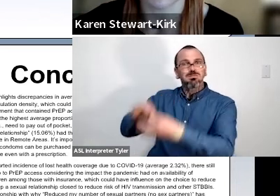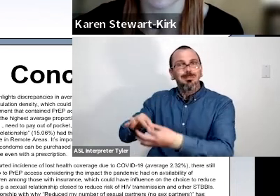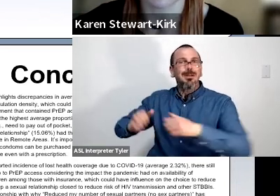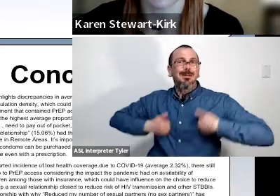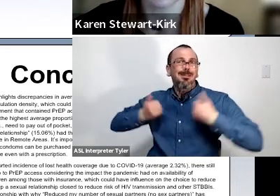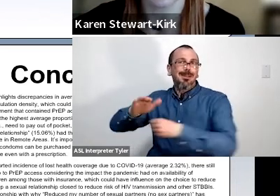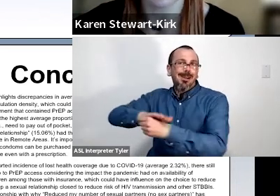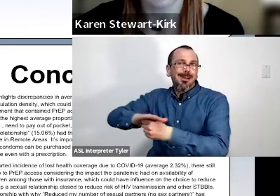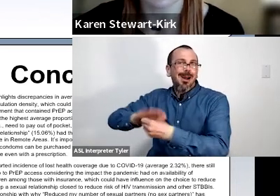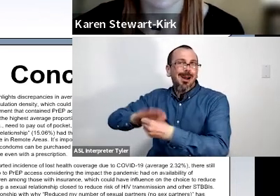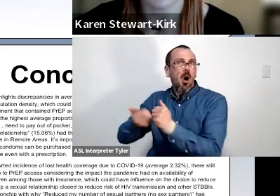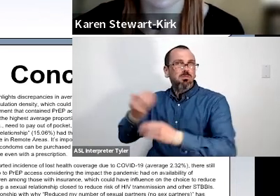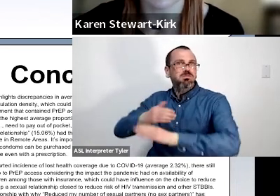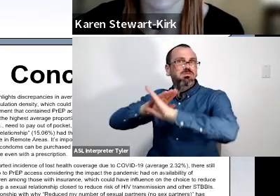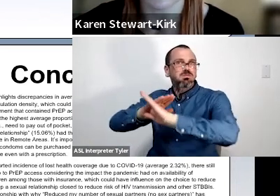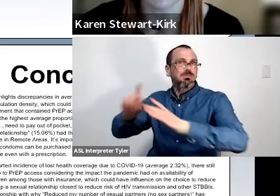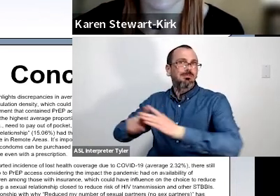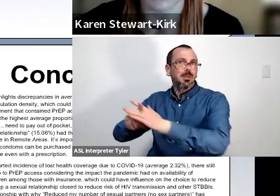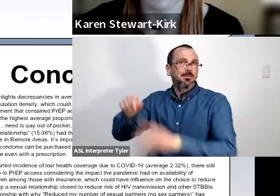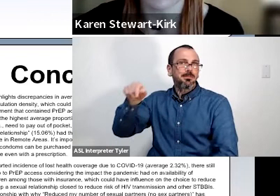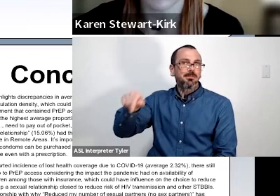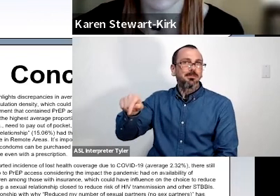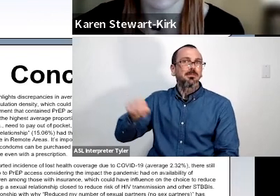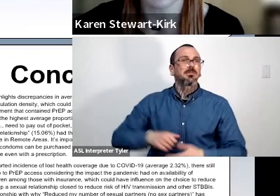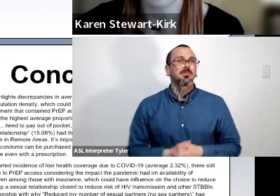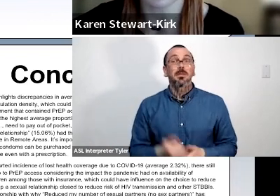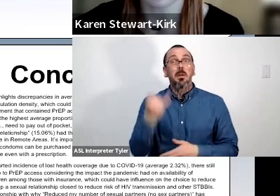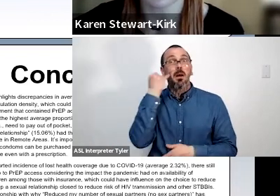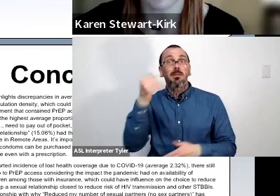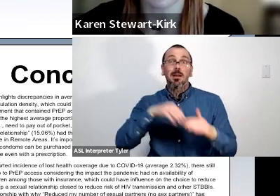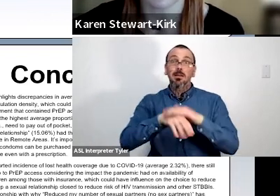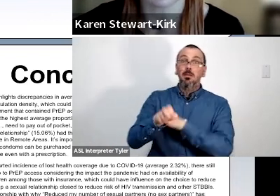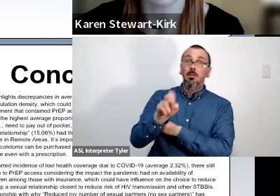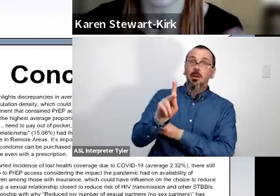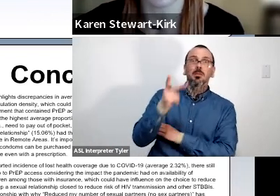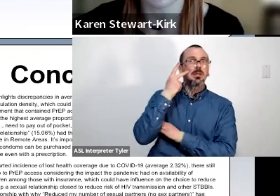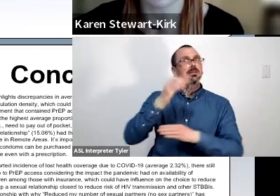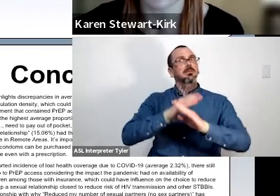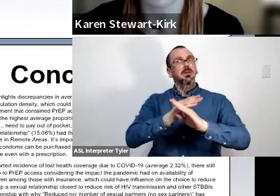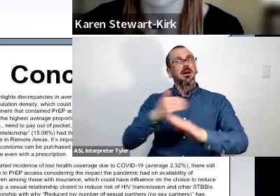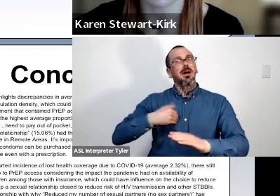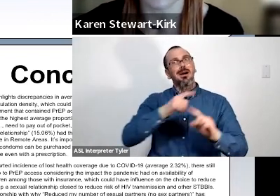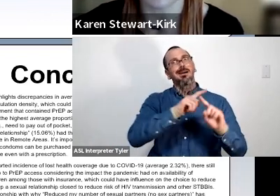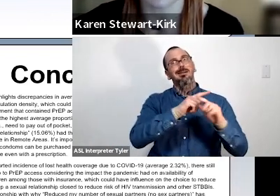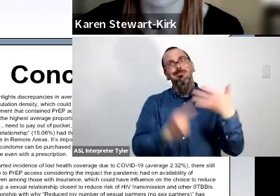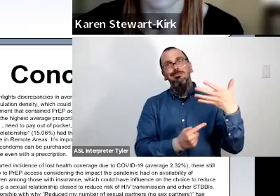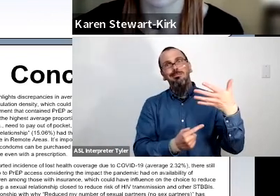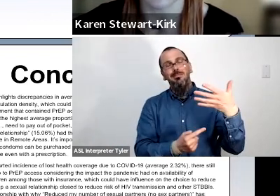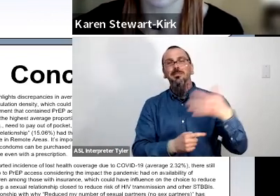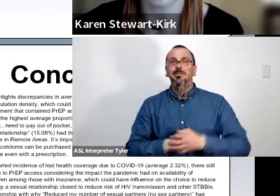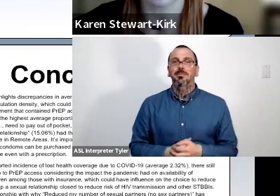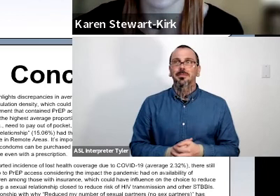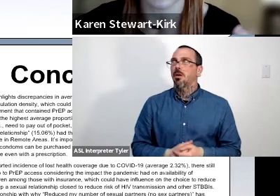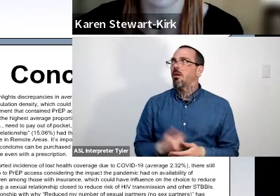initiation barriers. Given the complexity of experiences in accessing PrEP, it is important for researchers to include an in-depth analysis of barriers that range